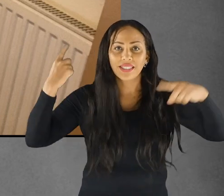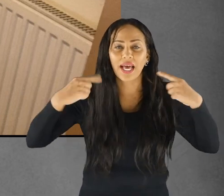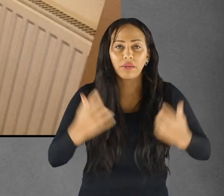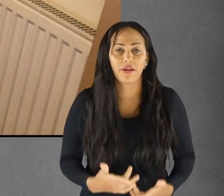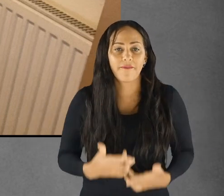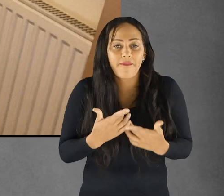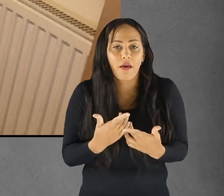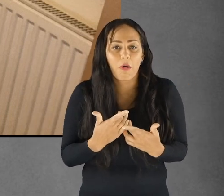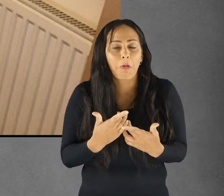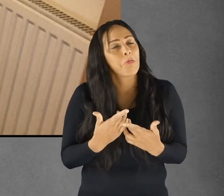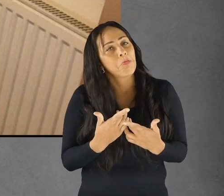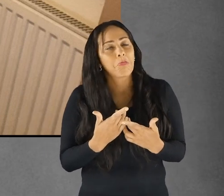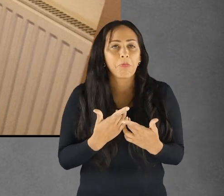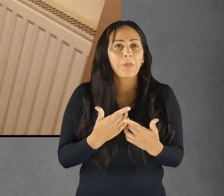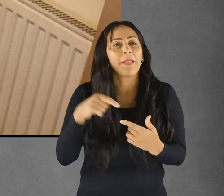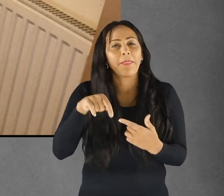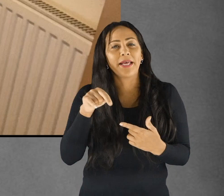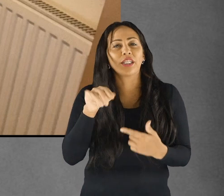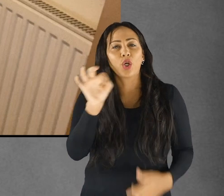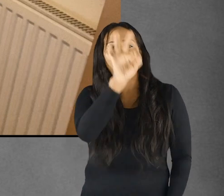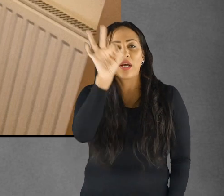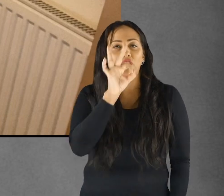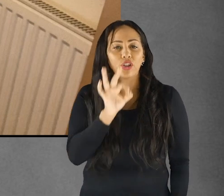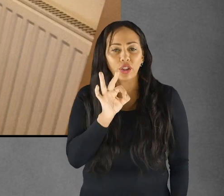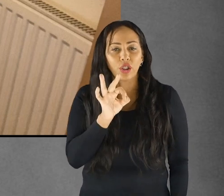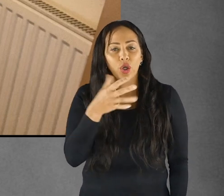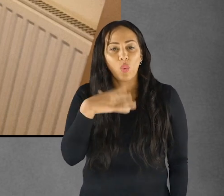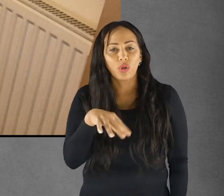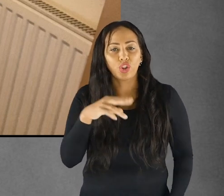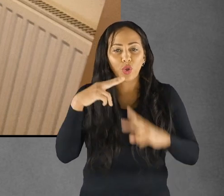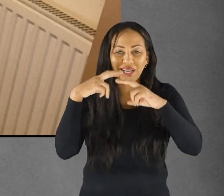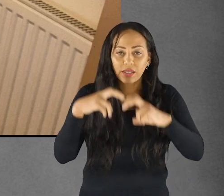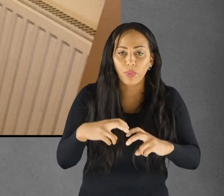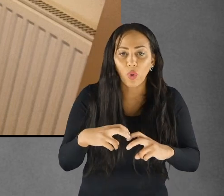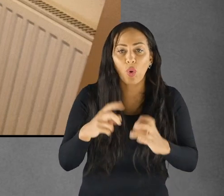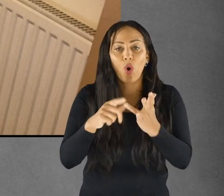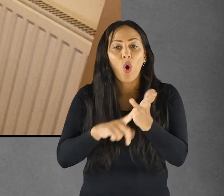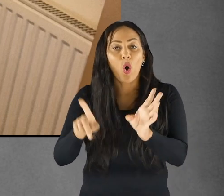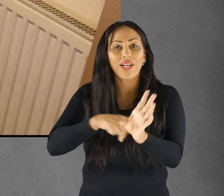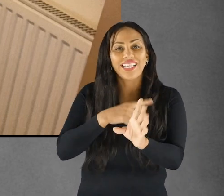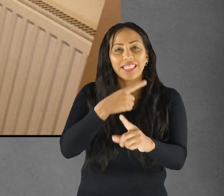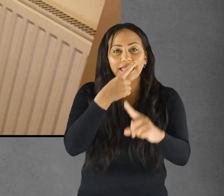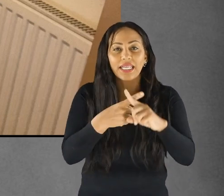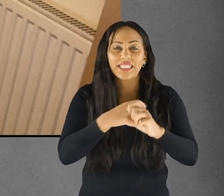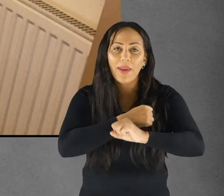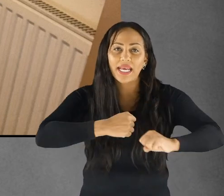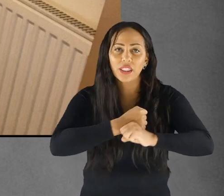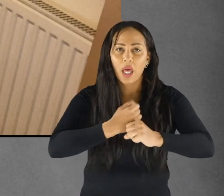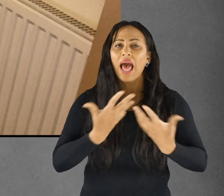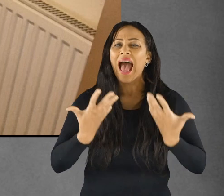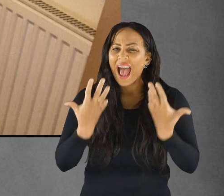feel? This question seeks to explore and envision Onyx as a space with